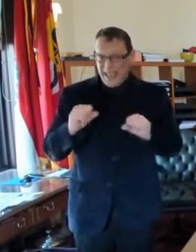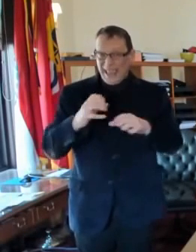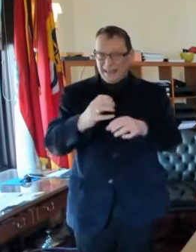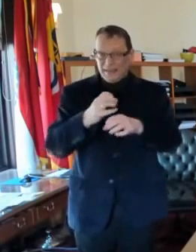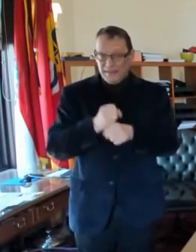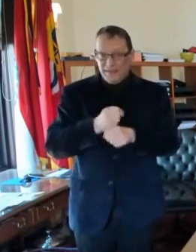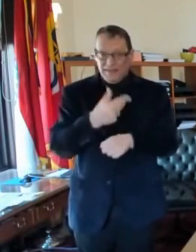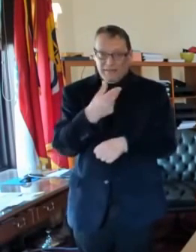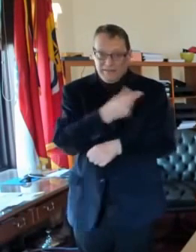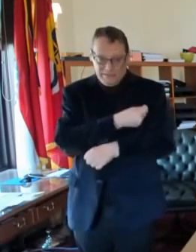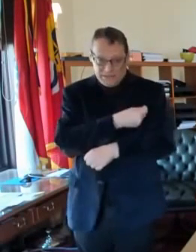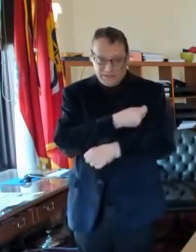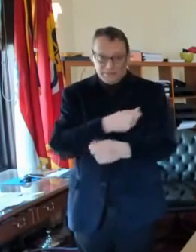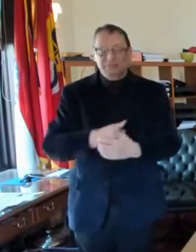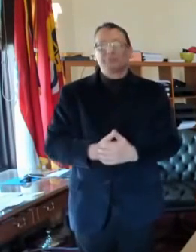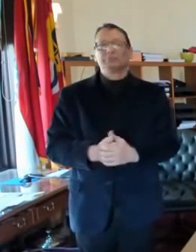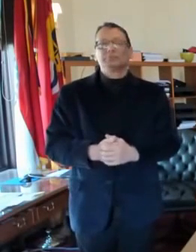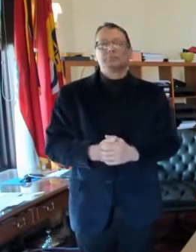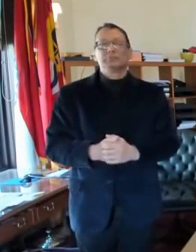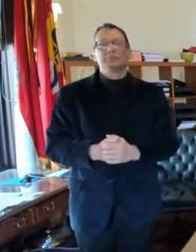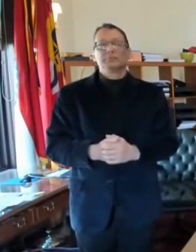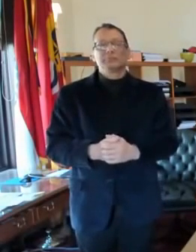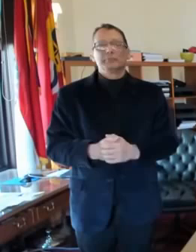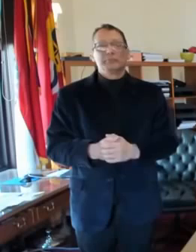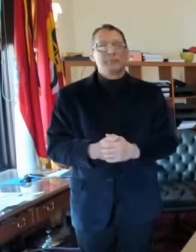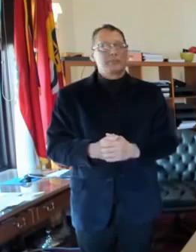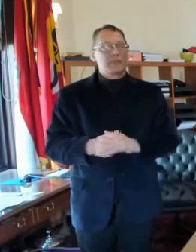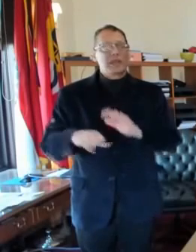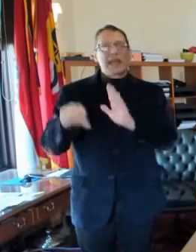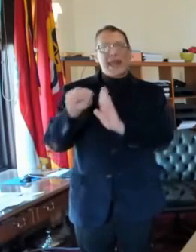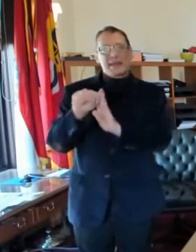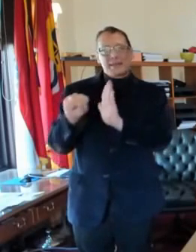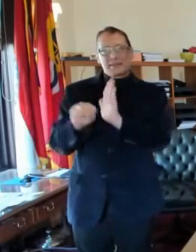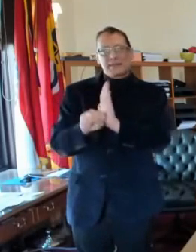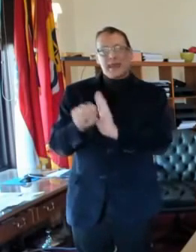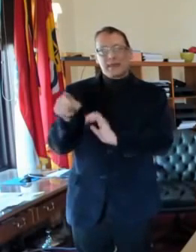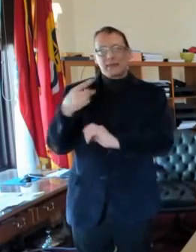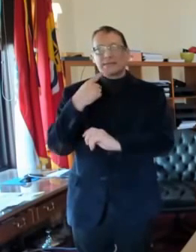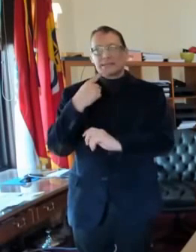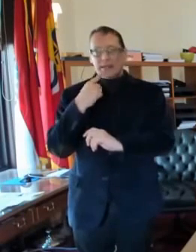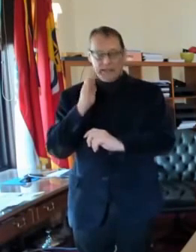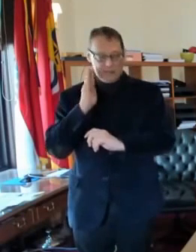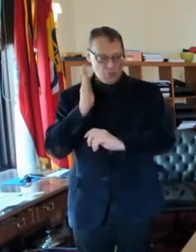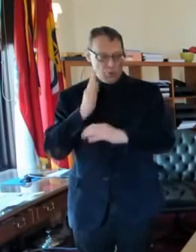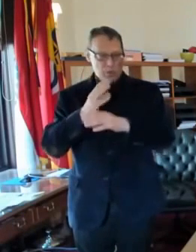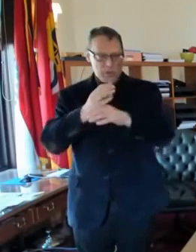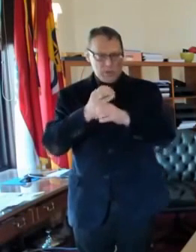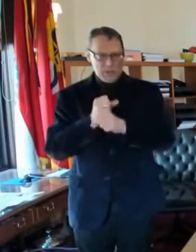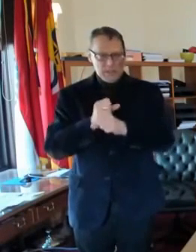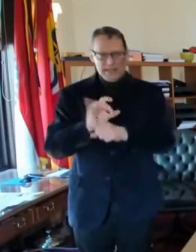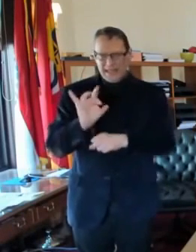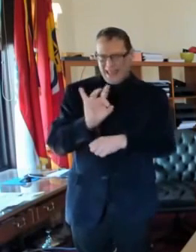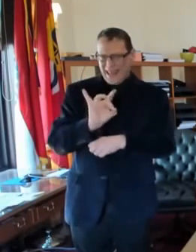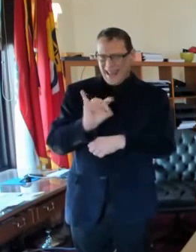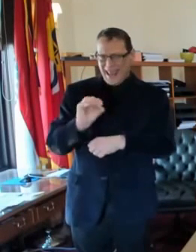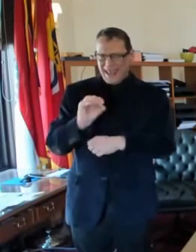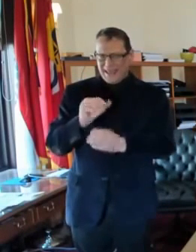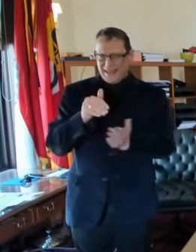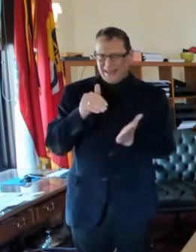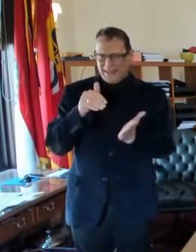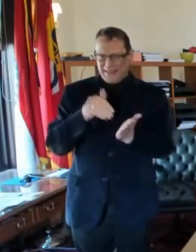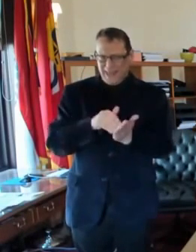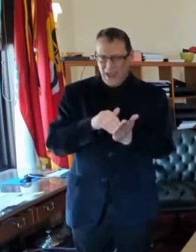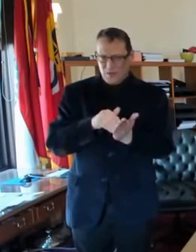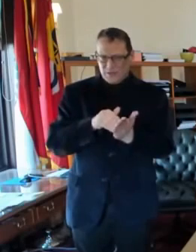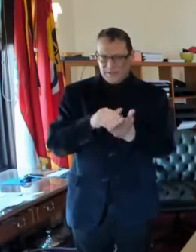put this in a little perspective for you, the state says that they are receiving about 80,000 doses